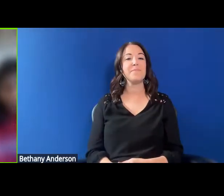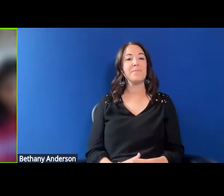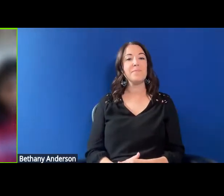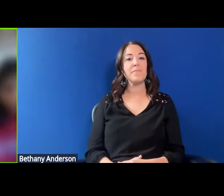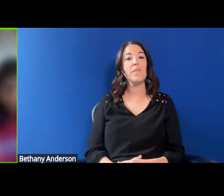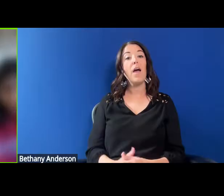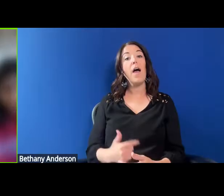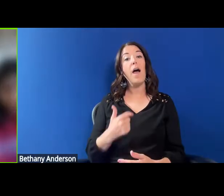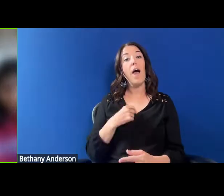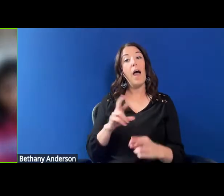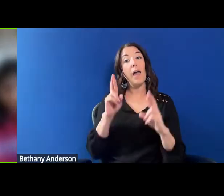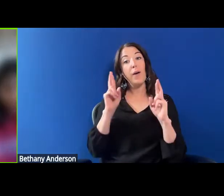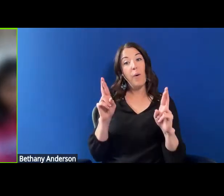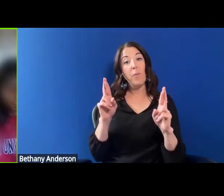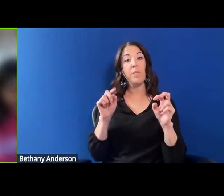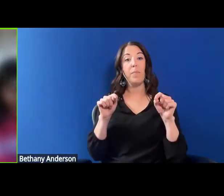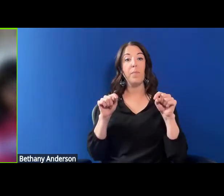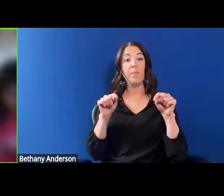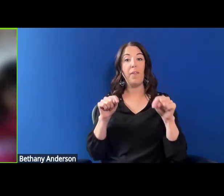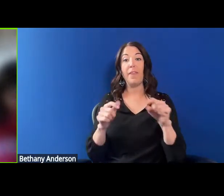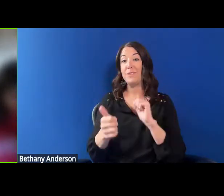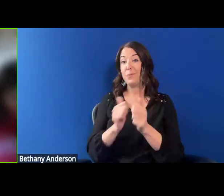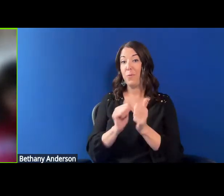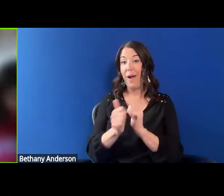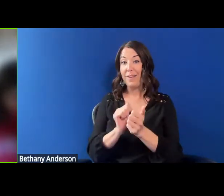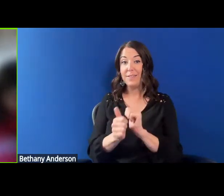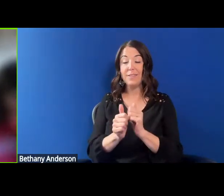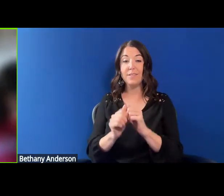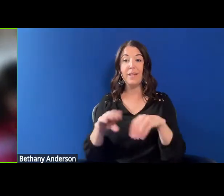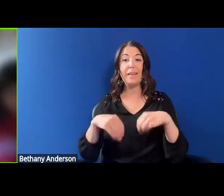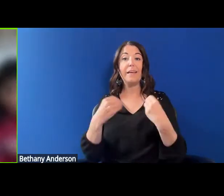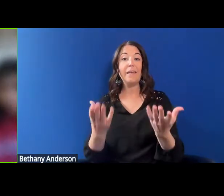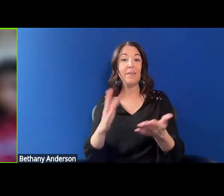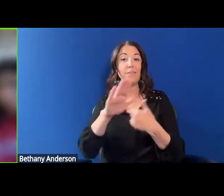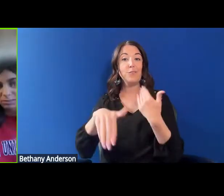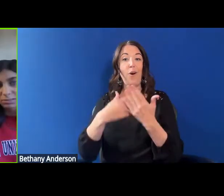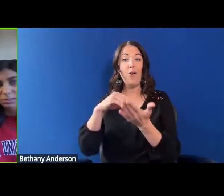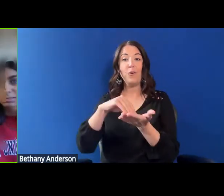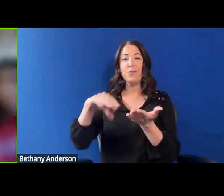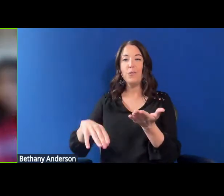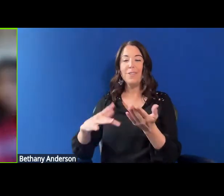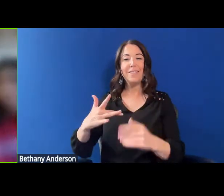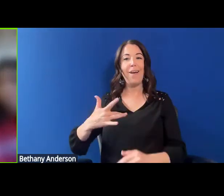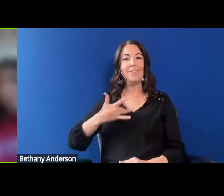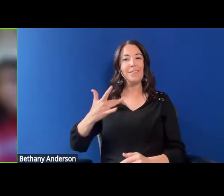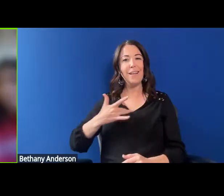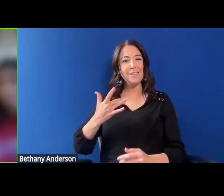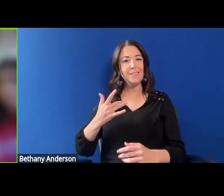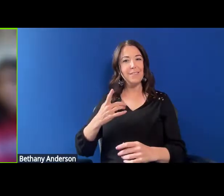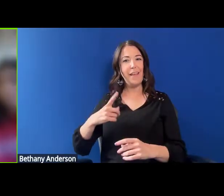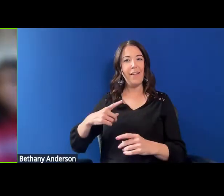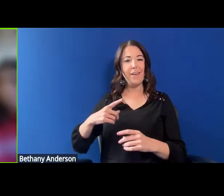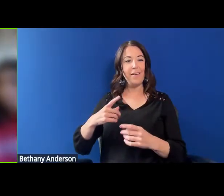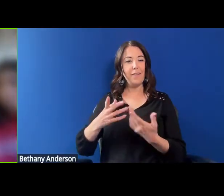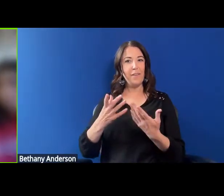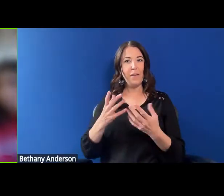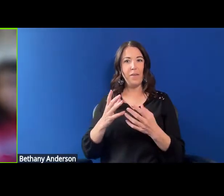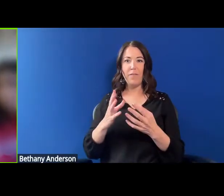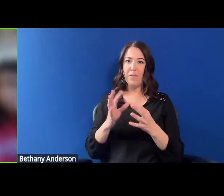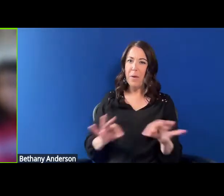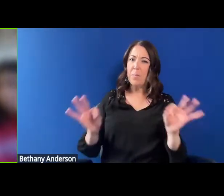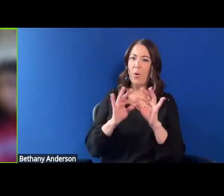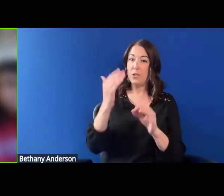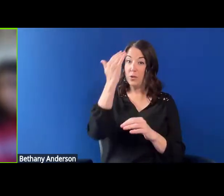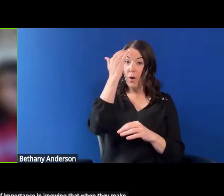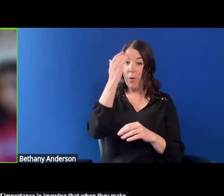I hope that this race gives all of the students a sense of importance in knowing that when they make a commitment